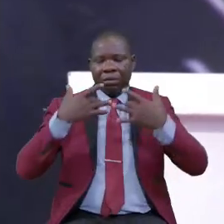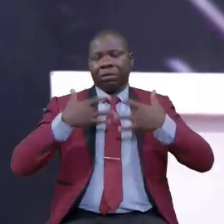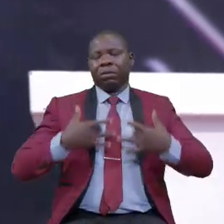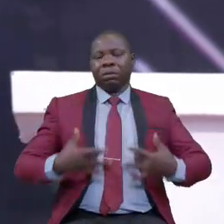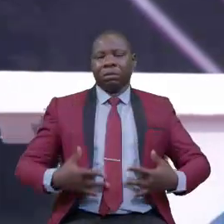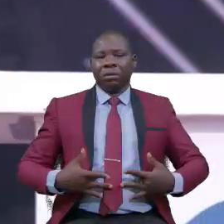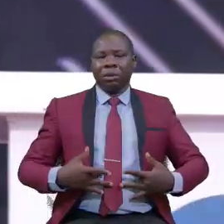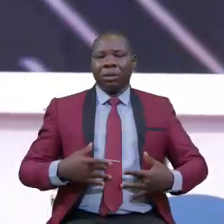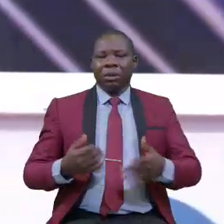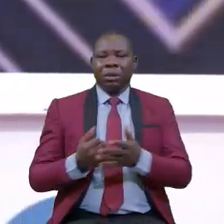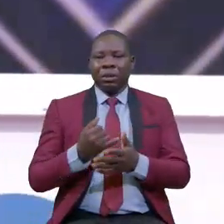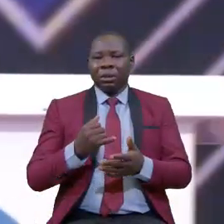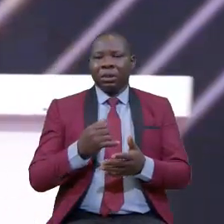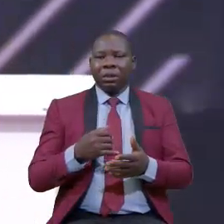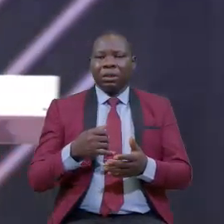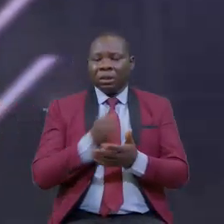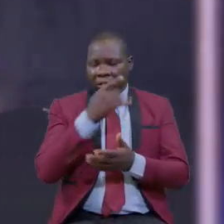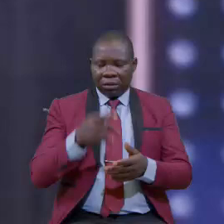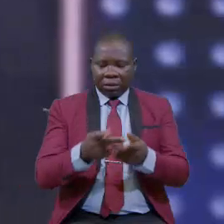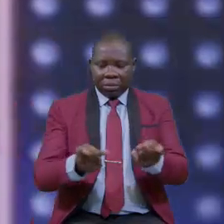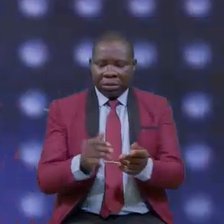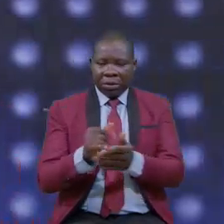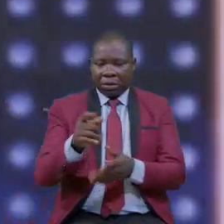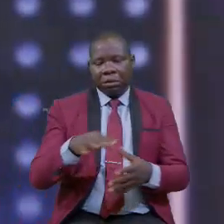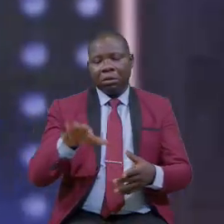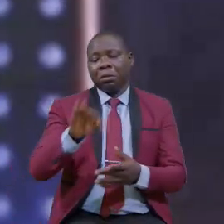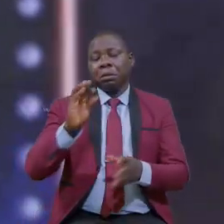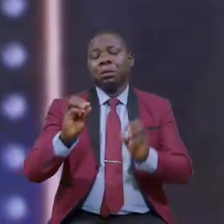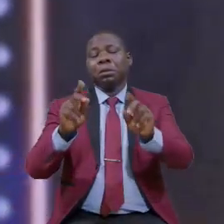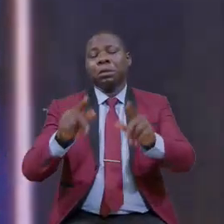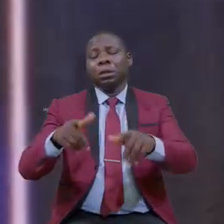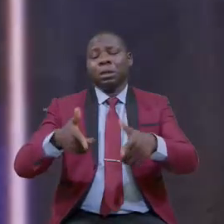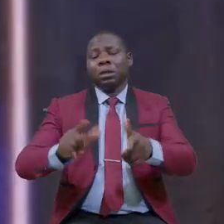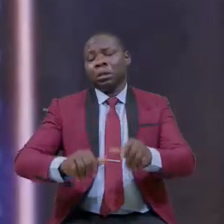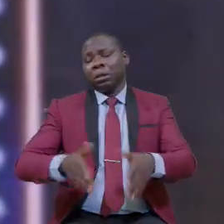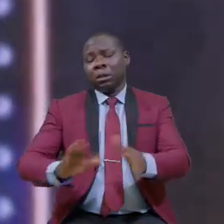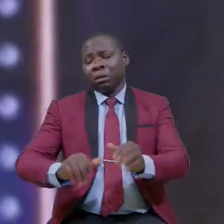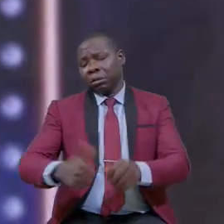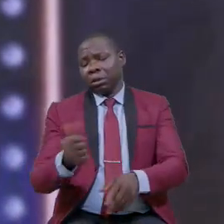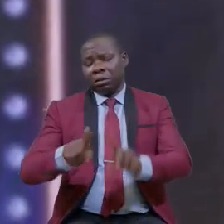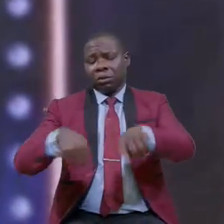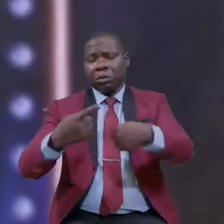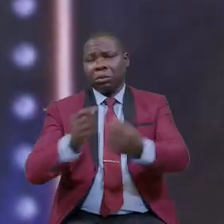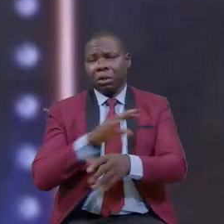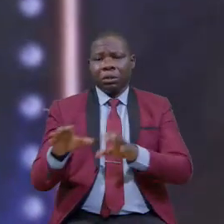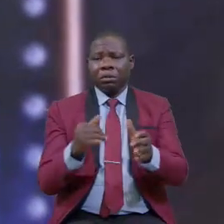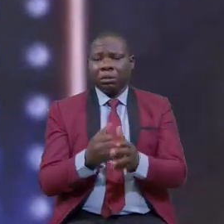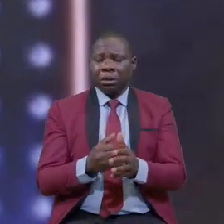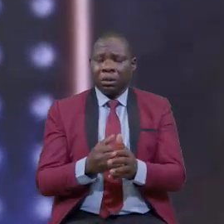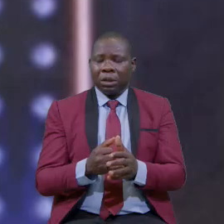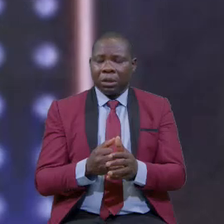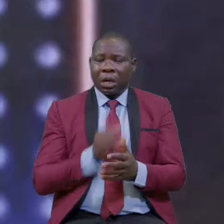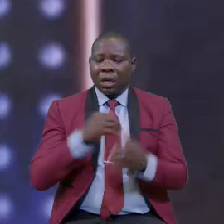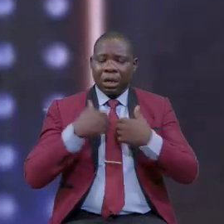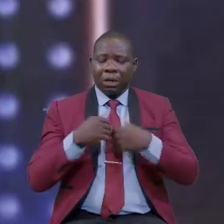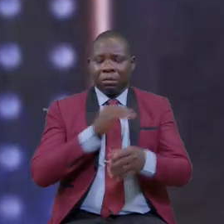choose okay let others go and do it ADV no you're throwing away the Bible you're throwing away your